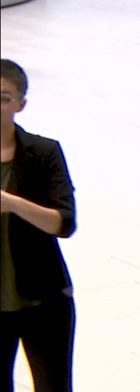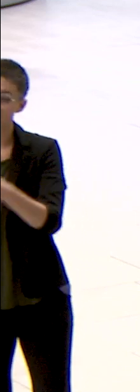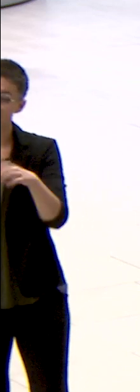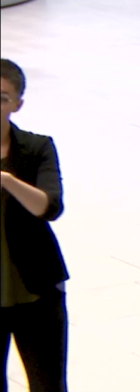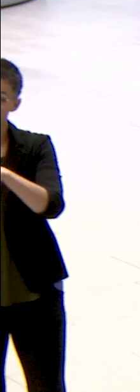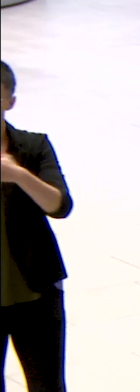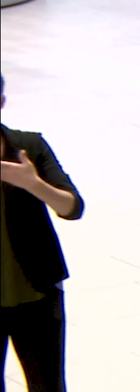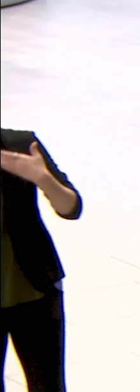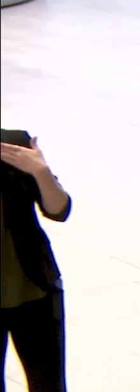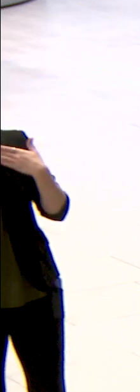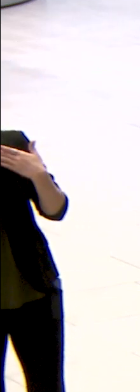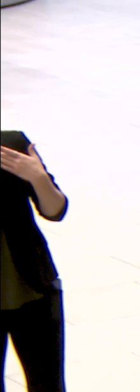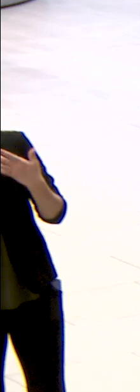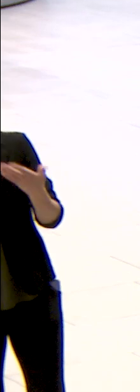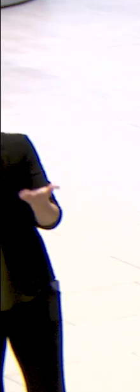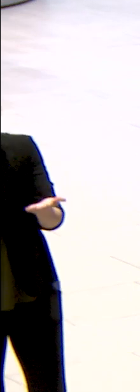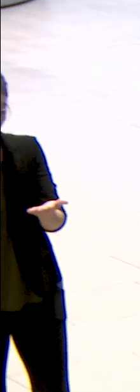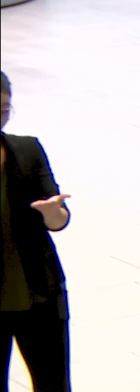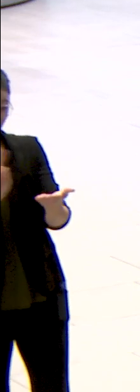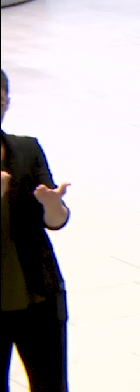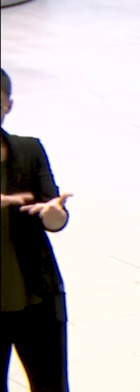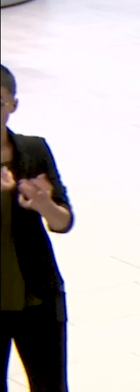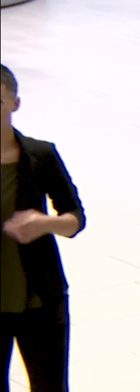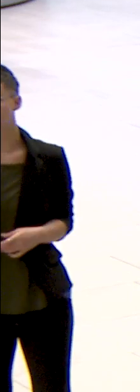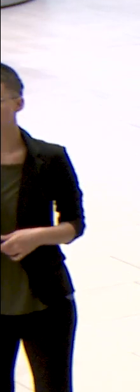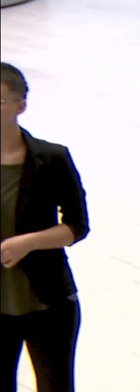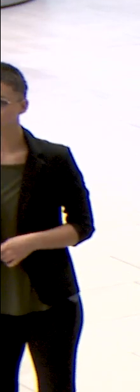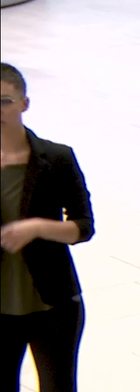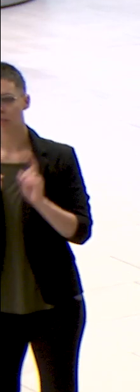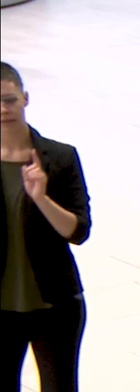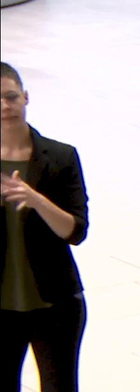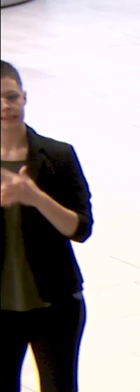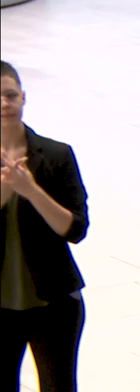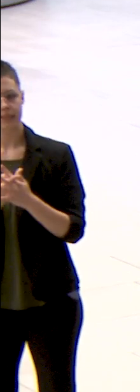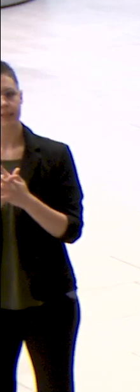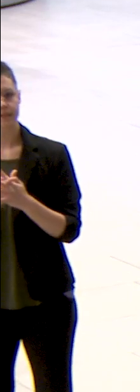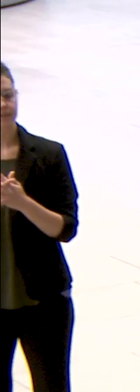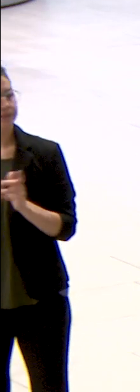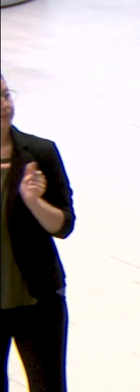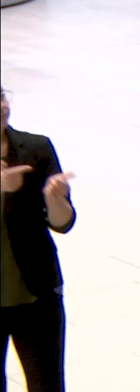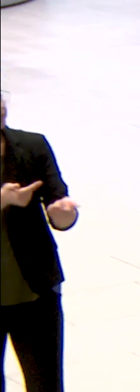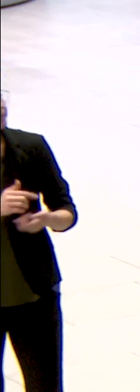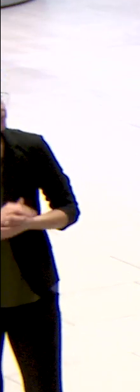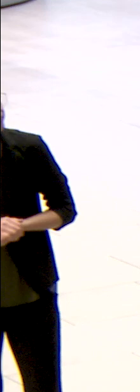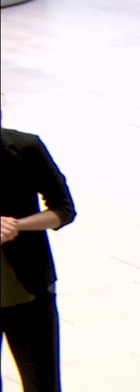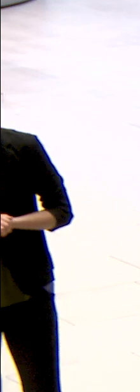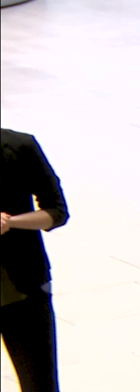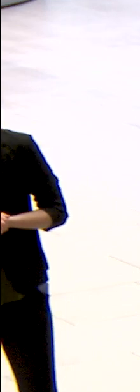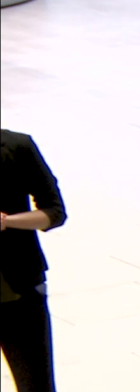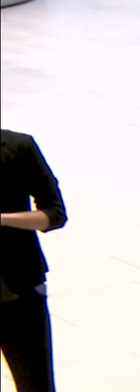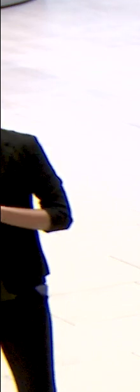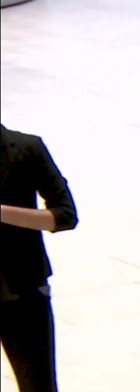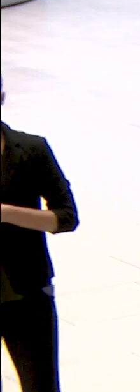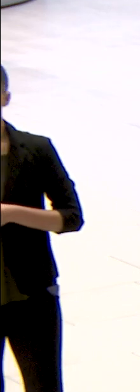I don't think that we're anywhere close to what we want it to be, but I do think that this is a beginning to do it. But I'll let you. Yeah, and I think, you